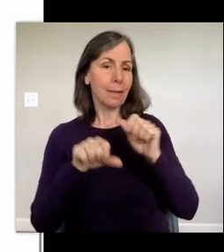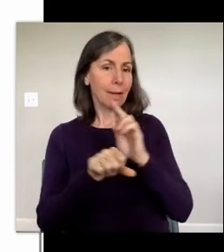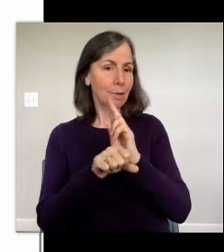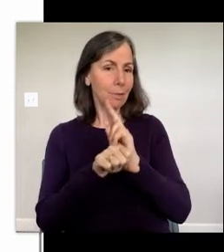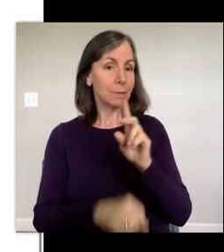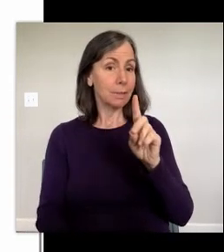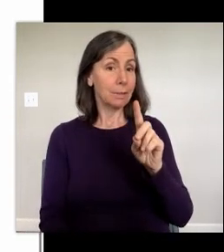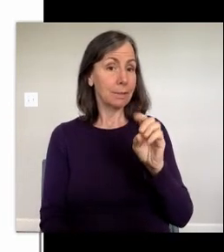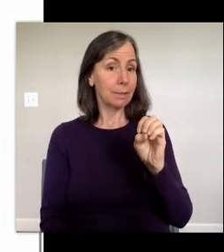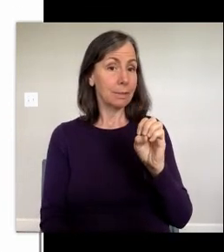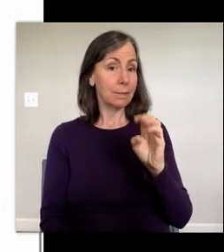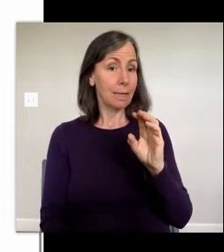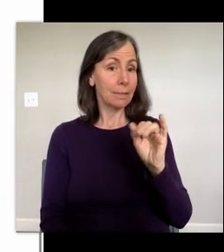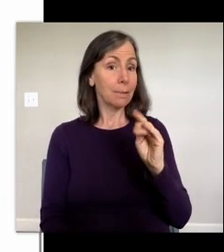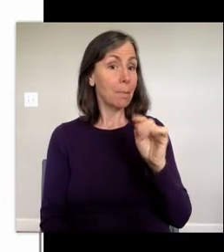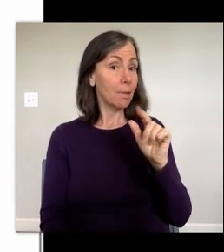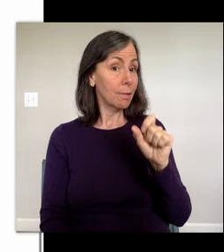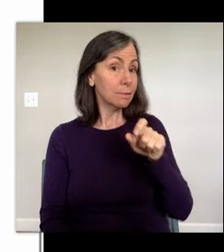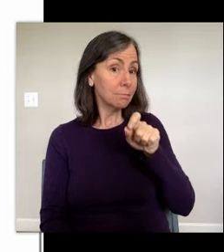on that question.